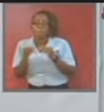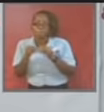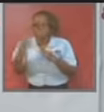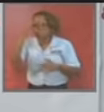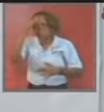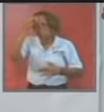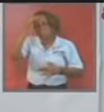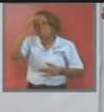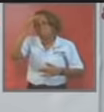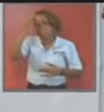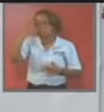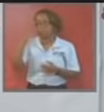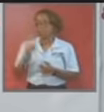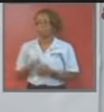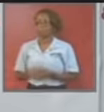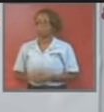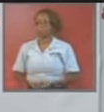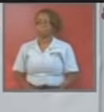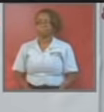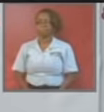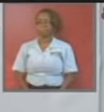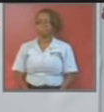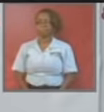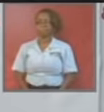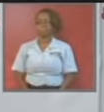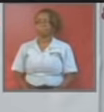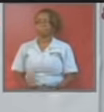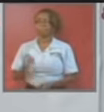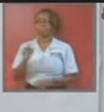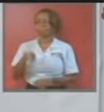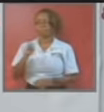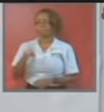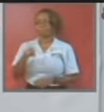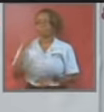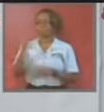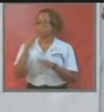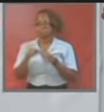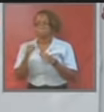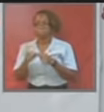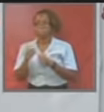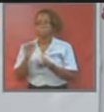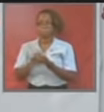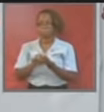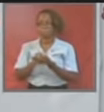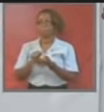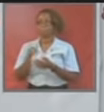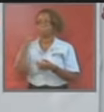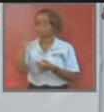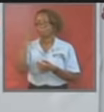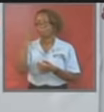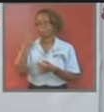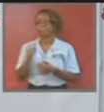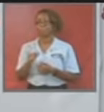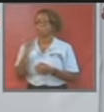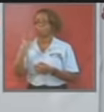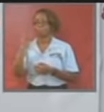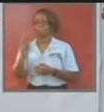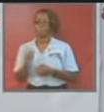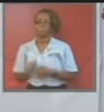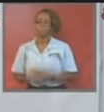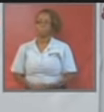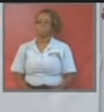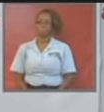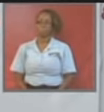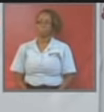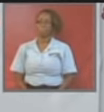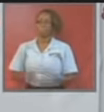That, I think, is the most important concept to take away from that bit of the discussion. We need to hold the line,